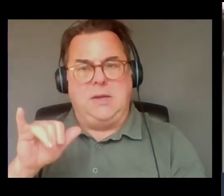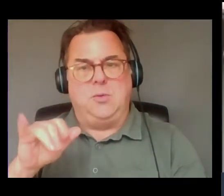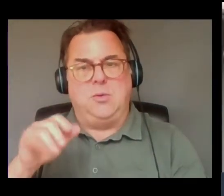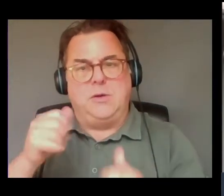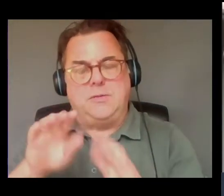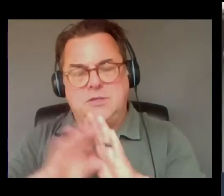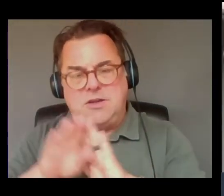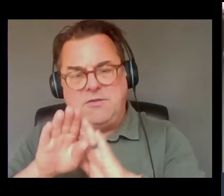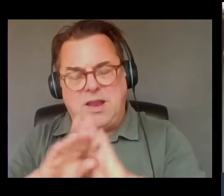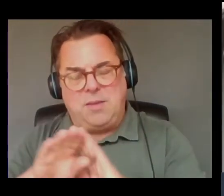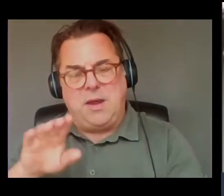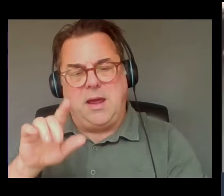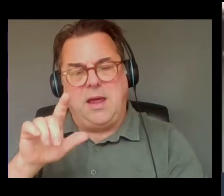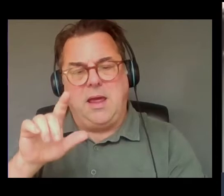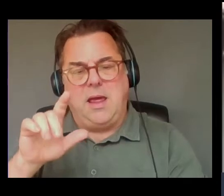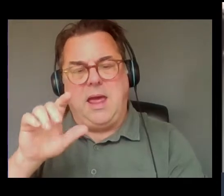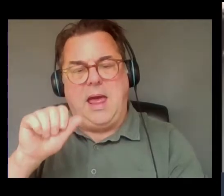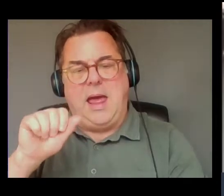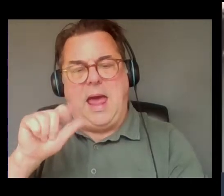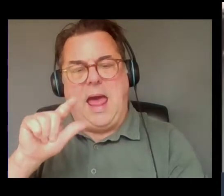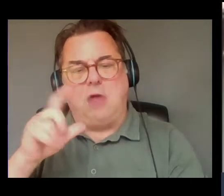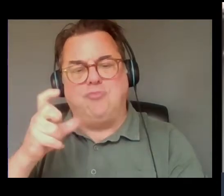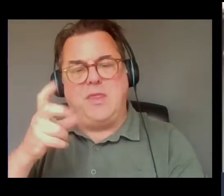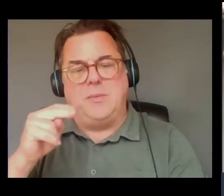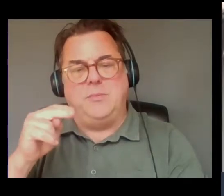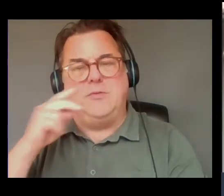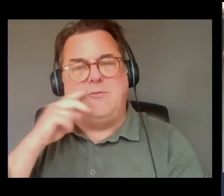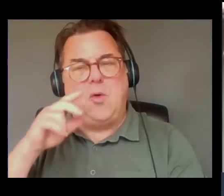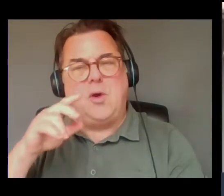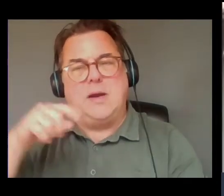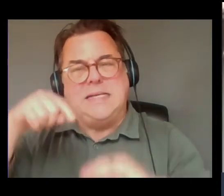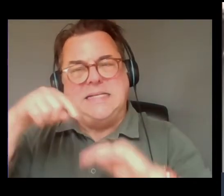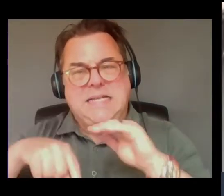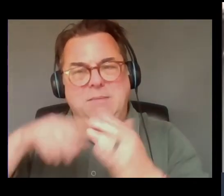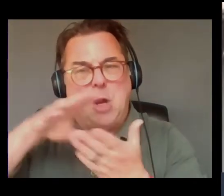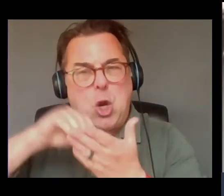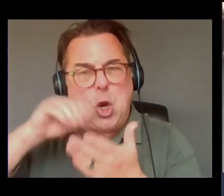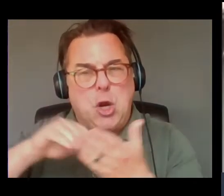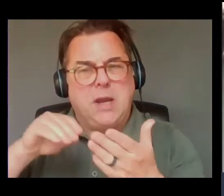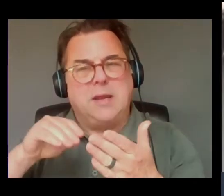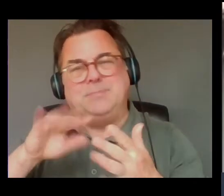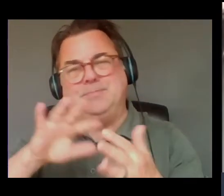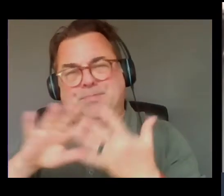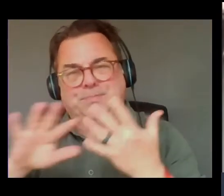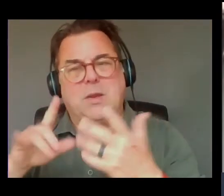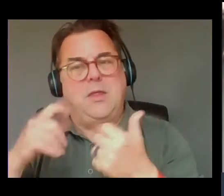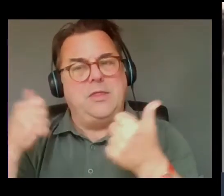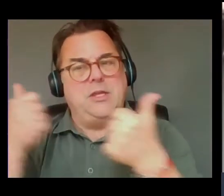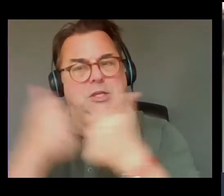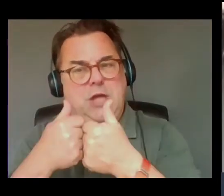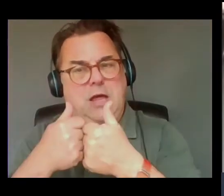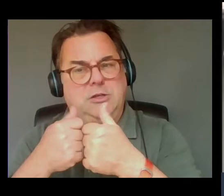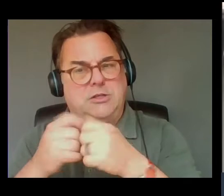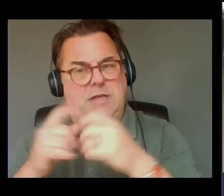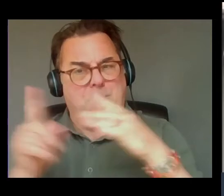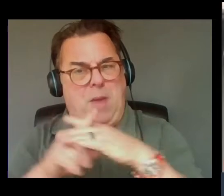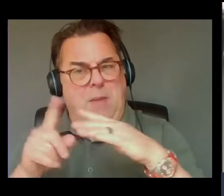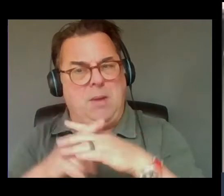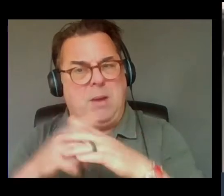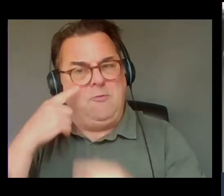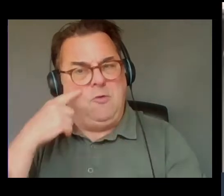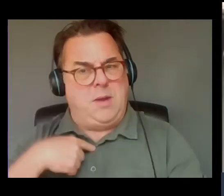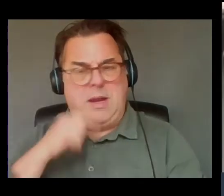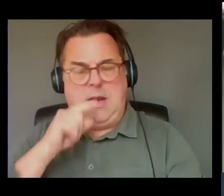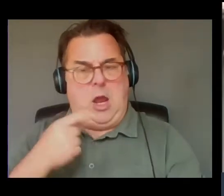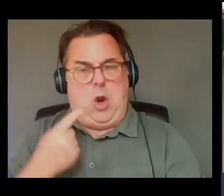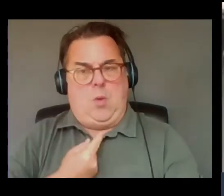reinforcement learning, a lot of really cutting edge machine learning work. And one of the challenges that I encountered, and it wasn't just me, but